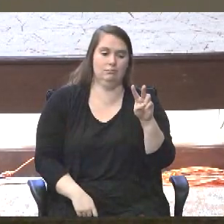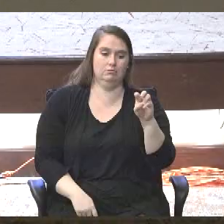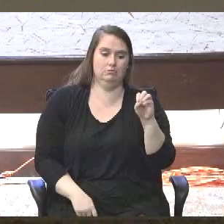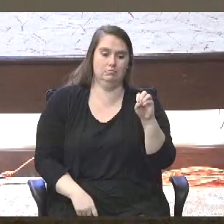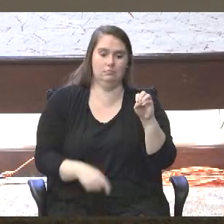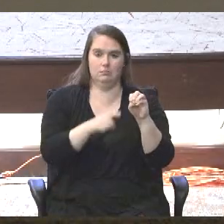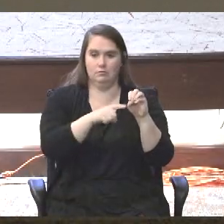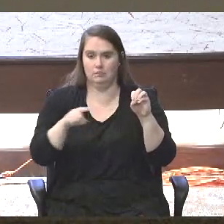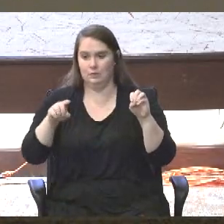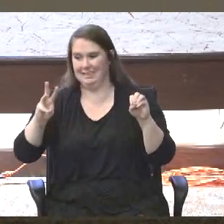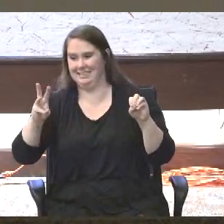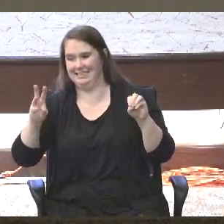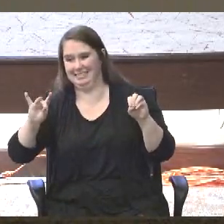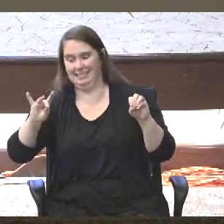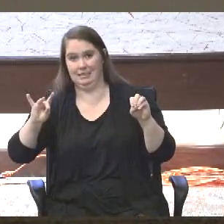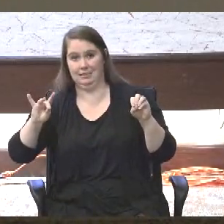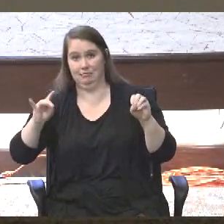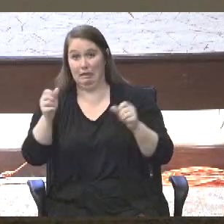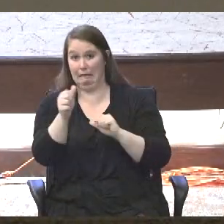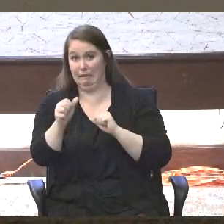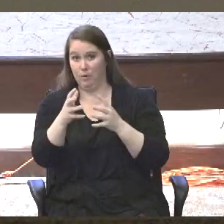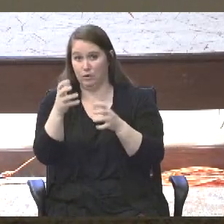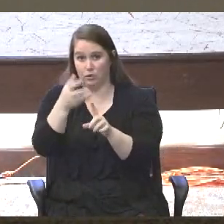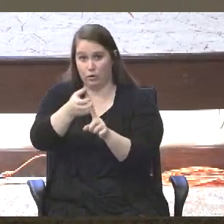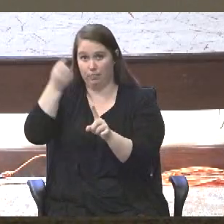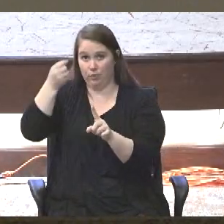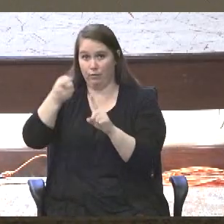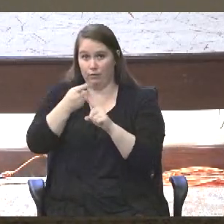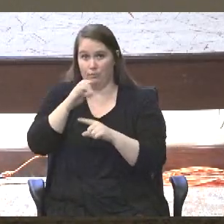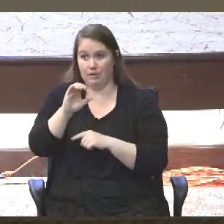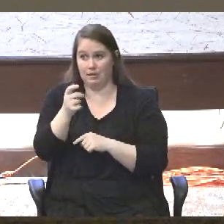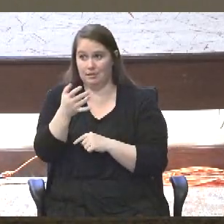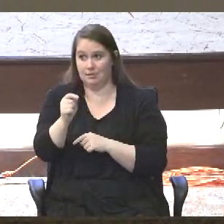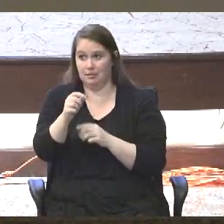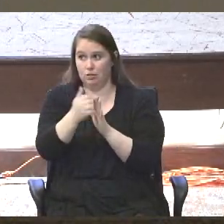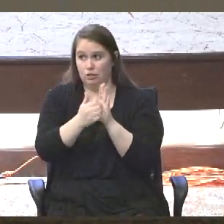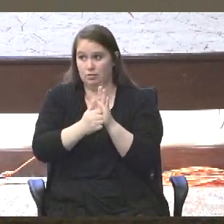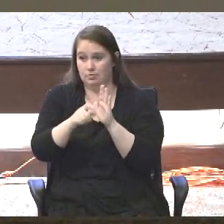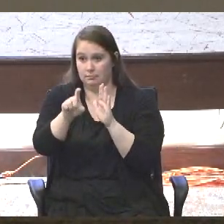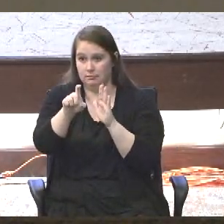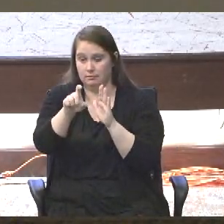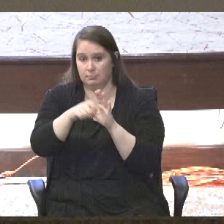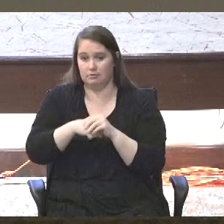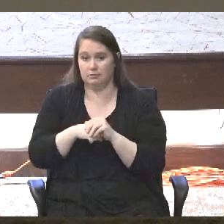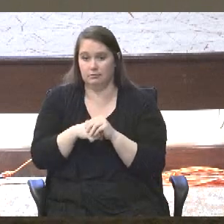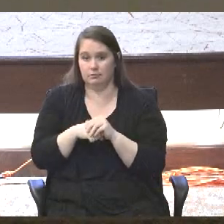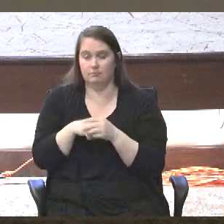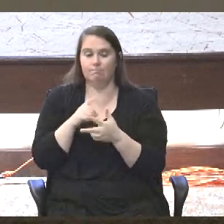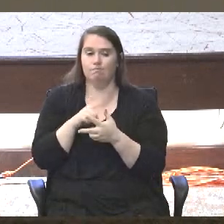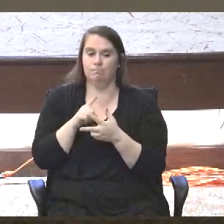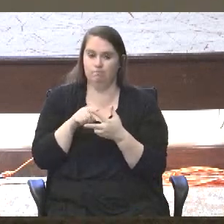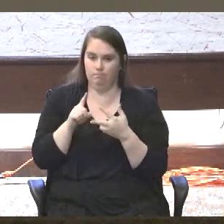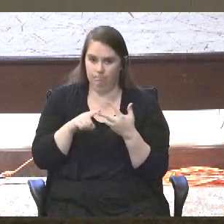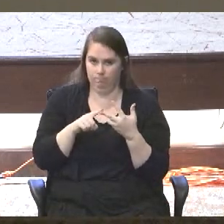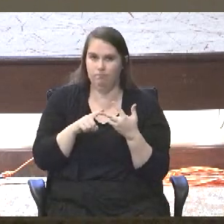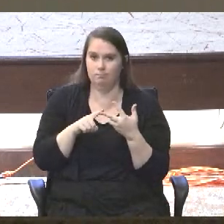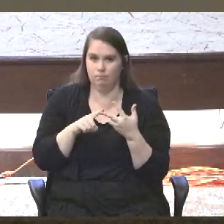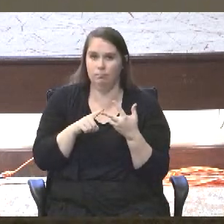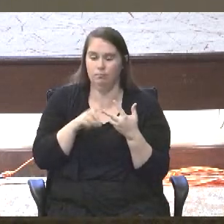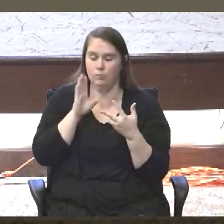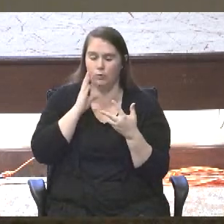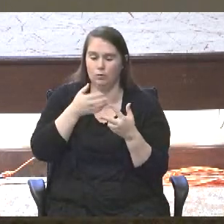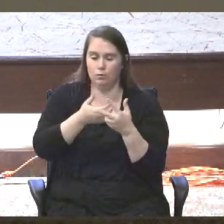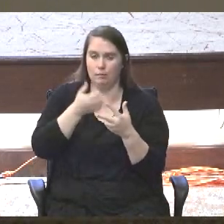there any items the council would like to remove from the consent agenda? There are 3 that will be voted on separately.